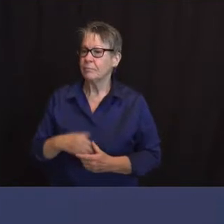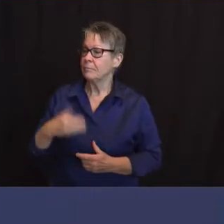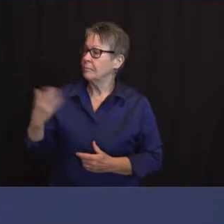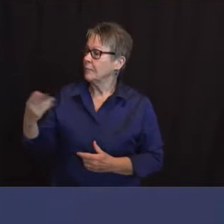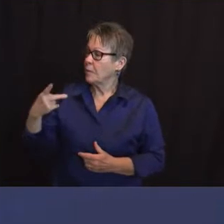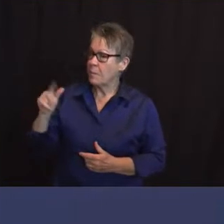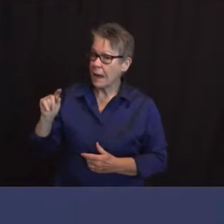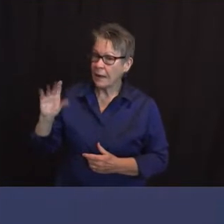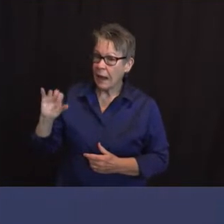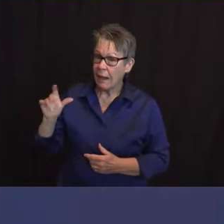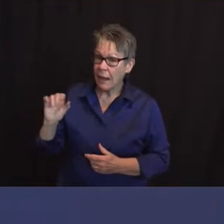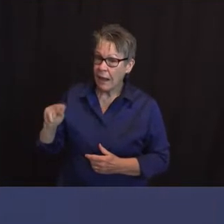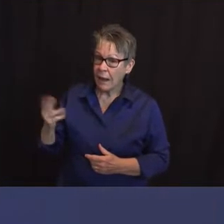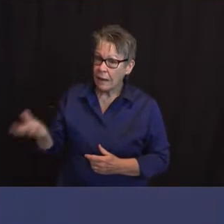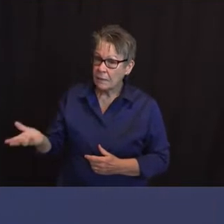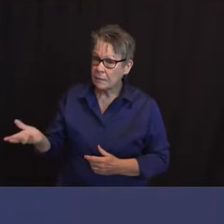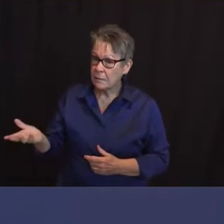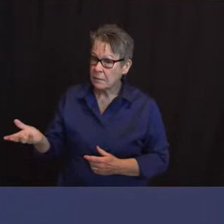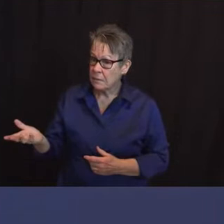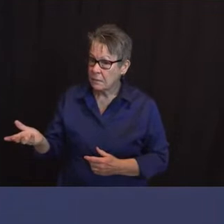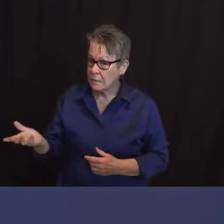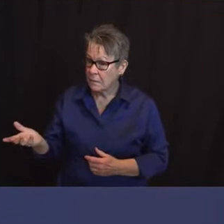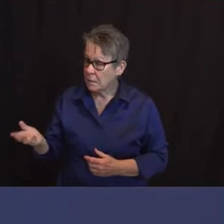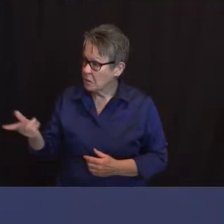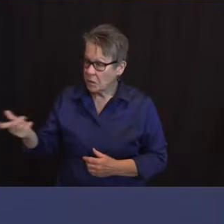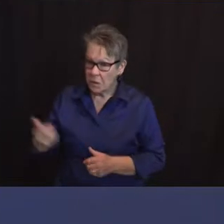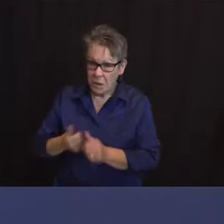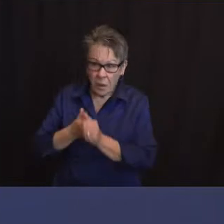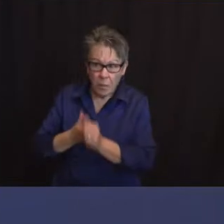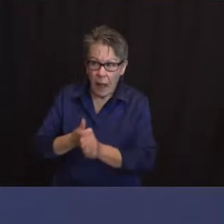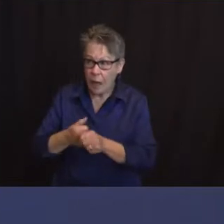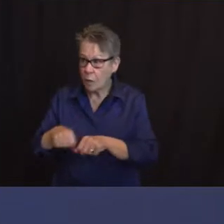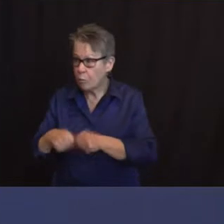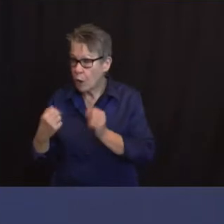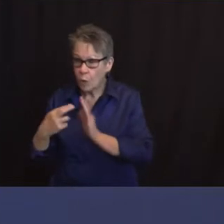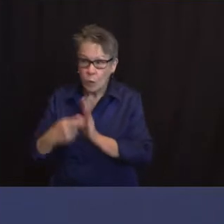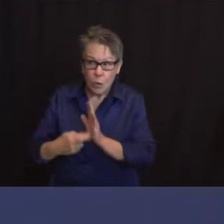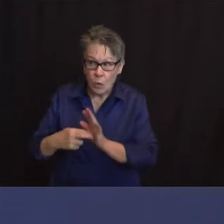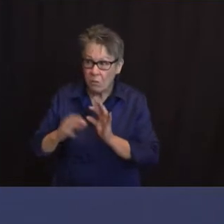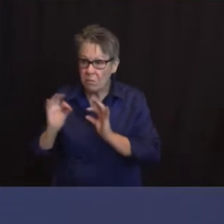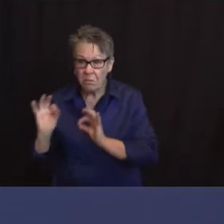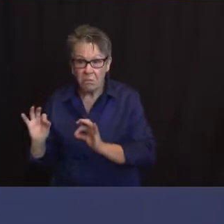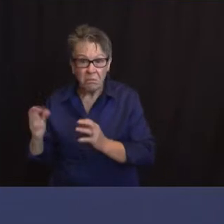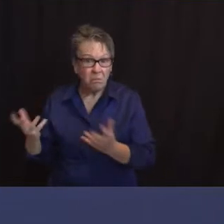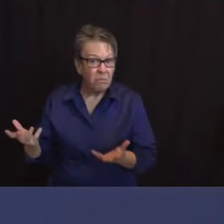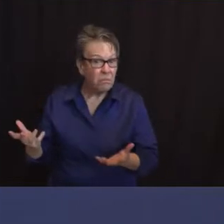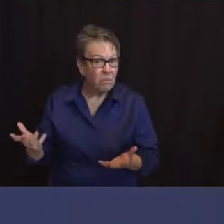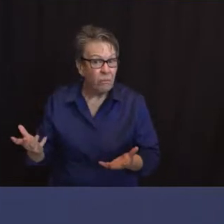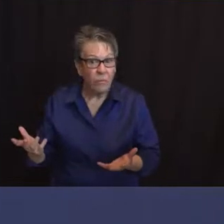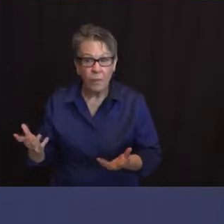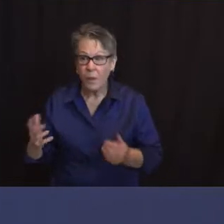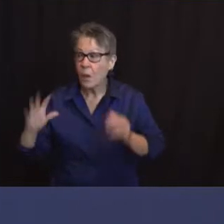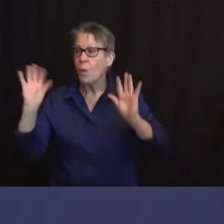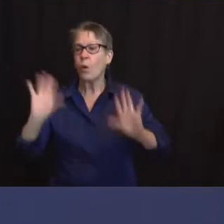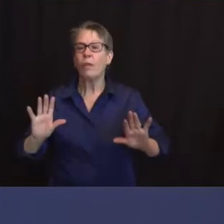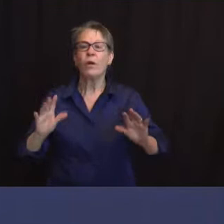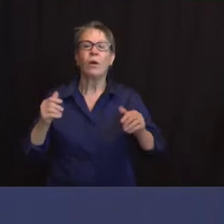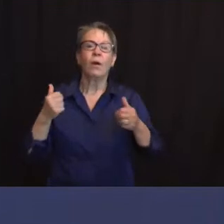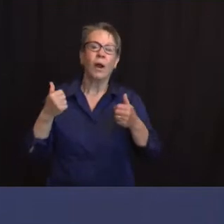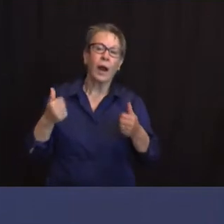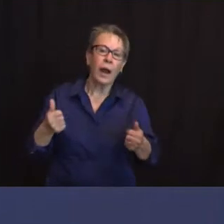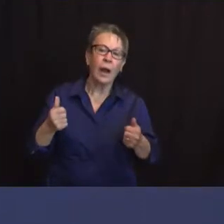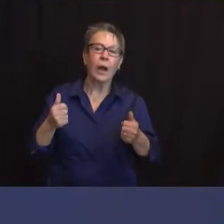because we spoke earlier, compliance is in a good place, which is a good thing. The weather is perhaps in a better place, a little windier than we'd like,